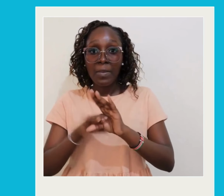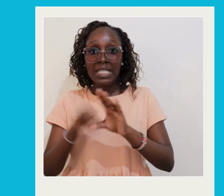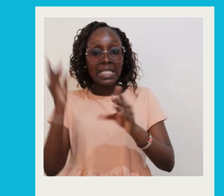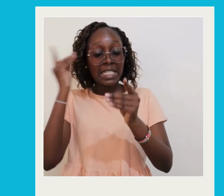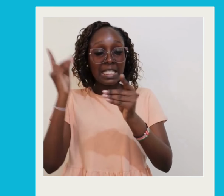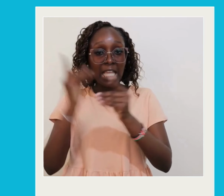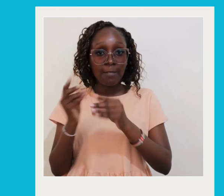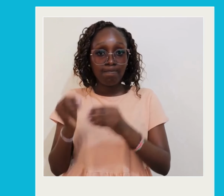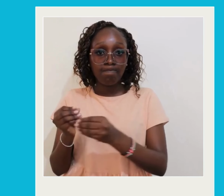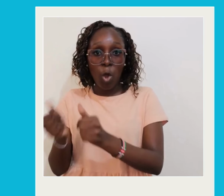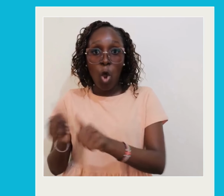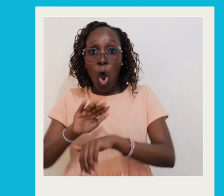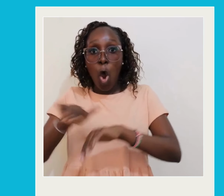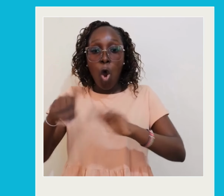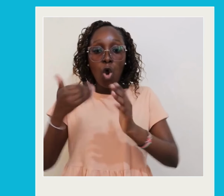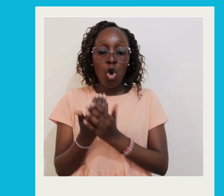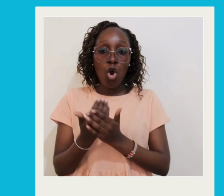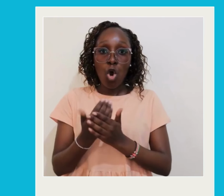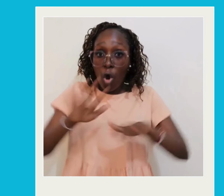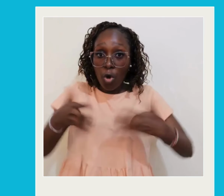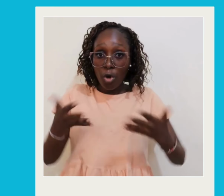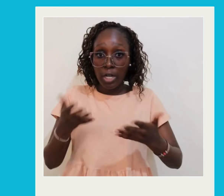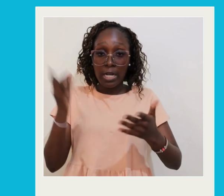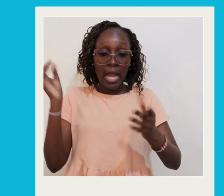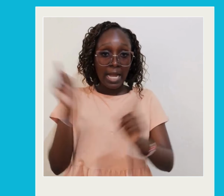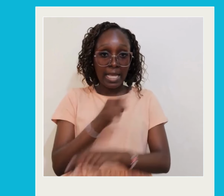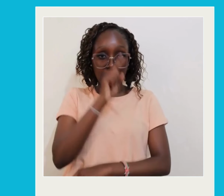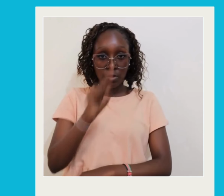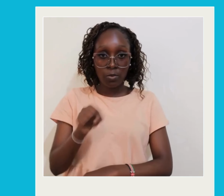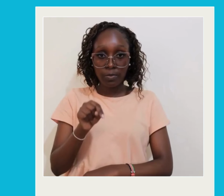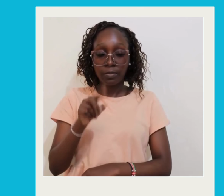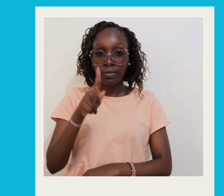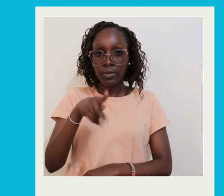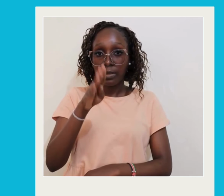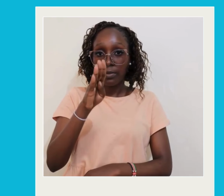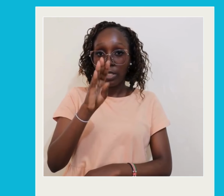until voluntary dissolution or official cancellation.